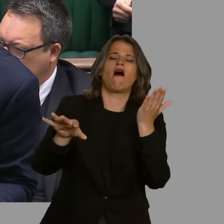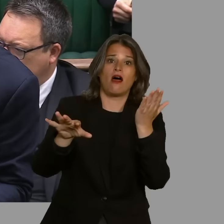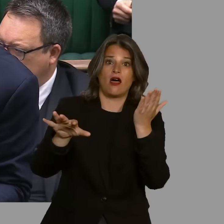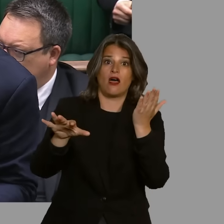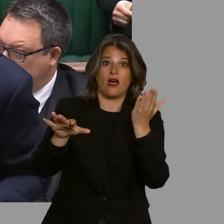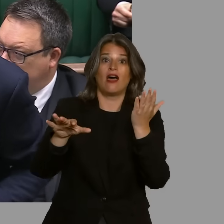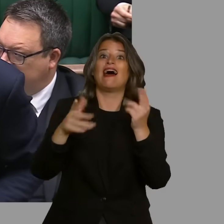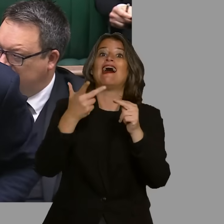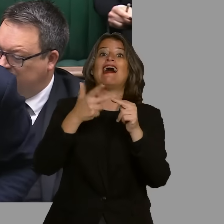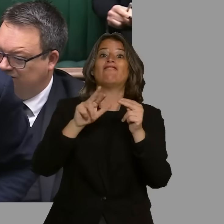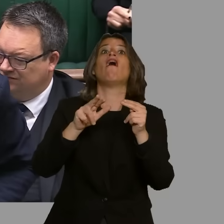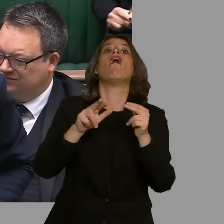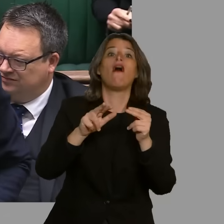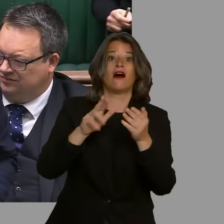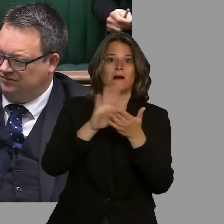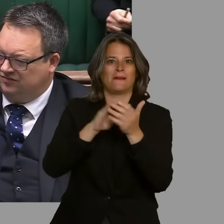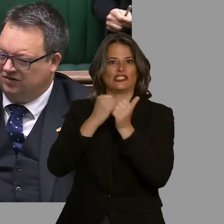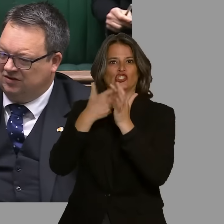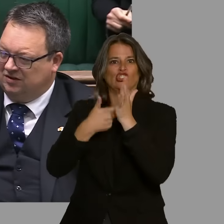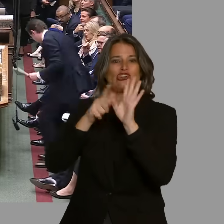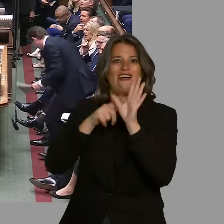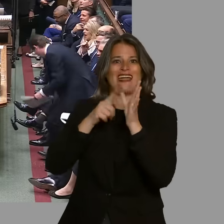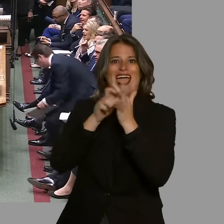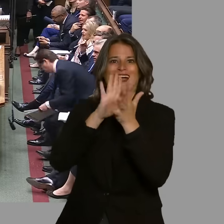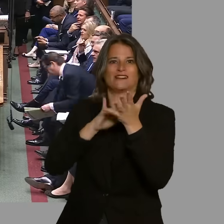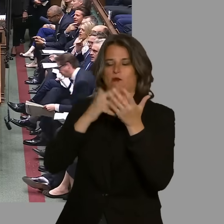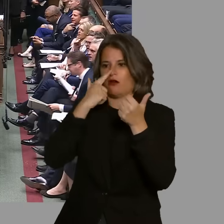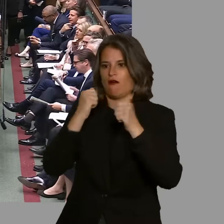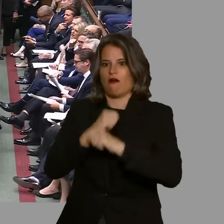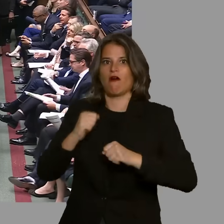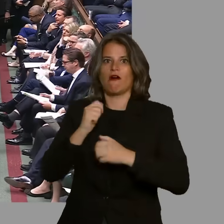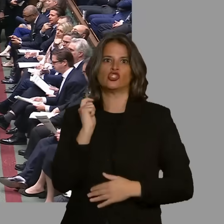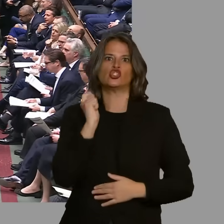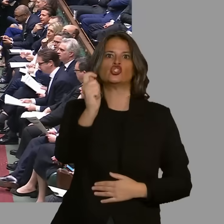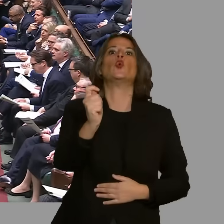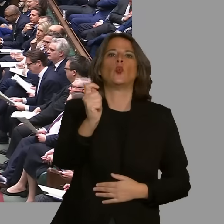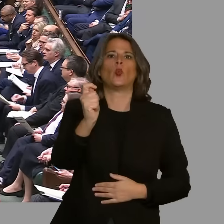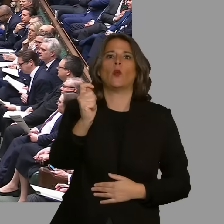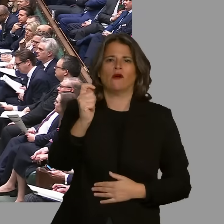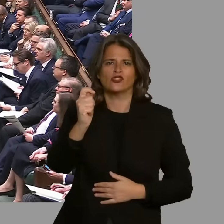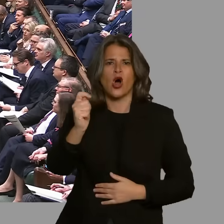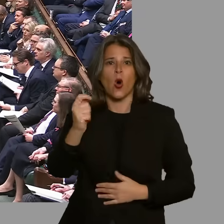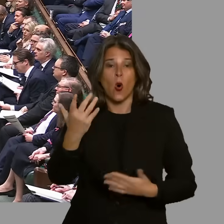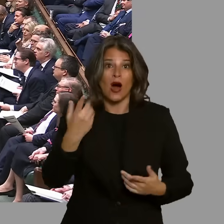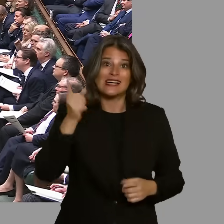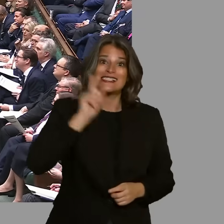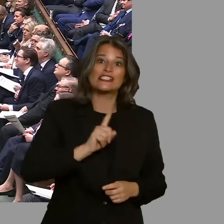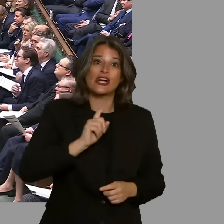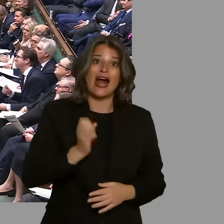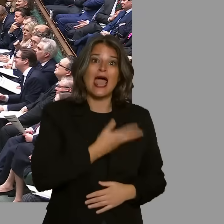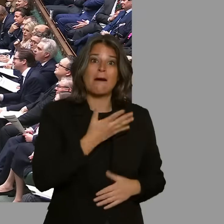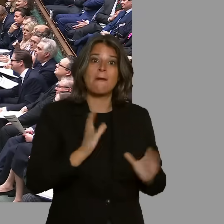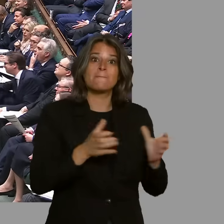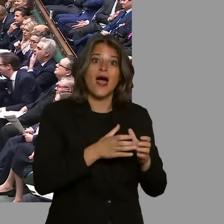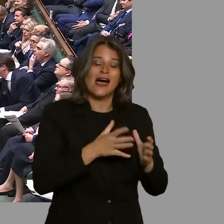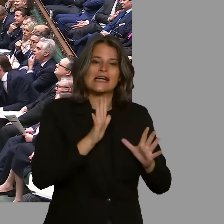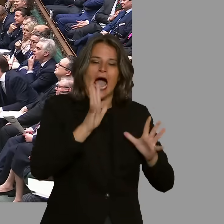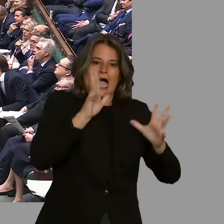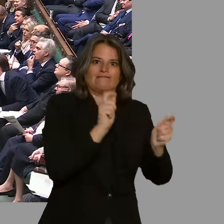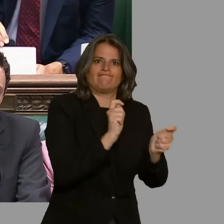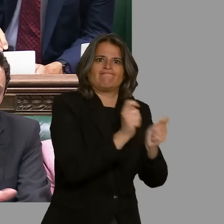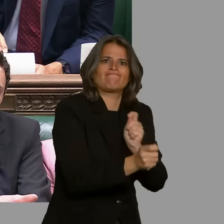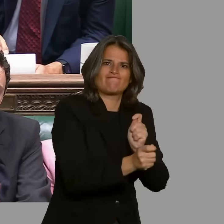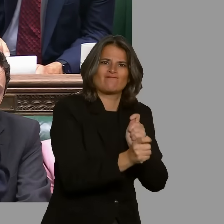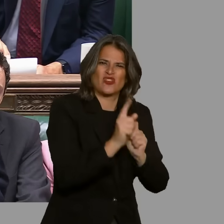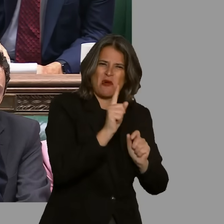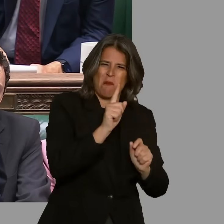did they ever bring forward such a ridiculous policy in the first place? Well, I hope that the honourable gentleman would